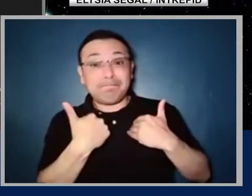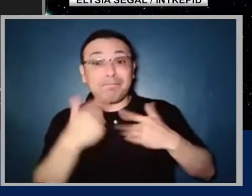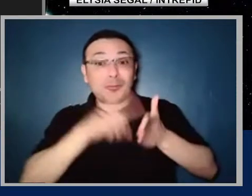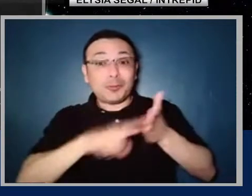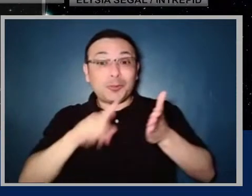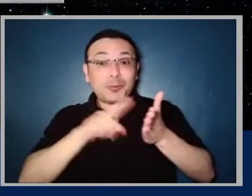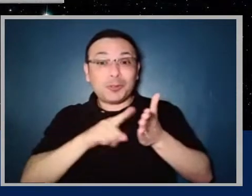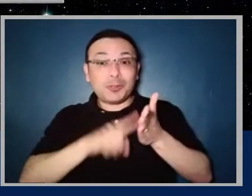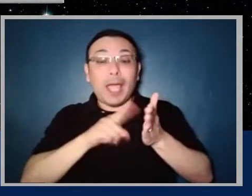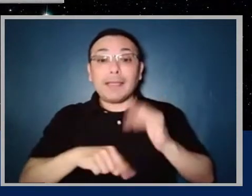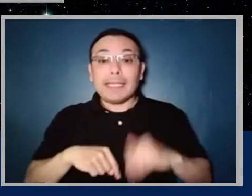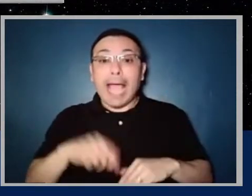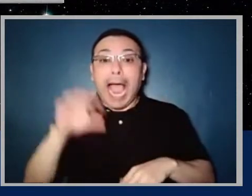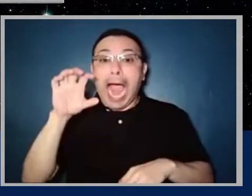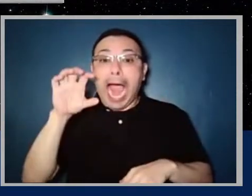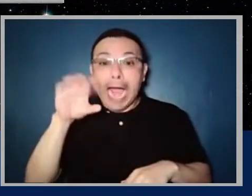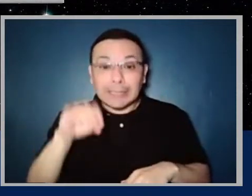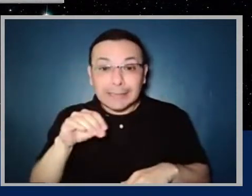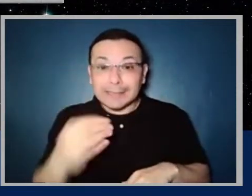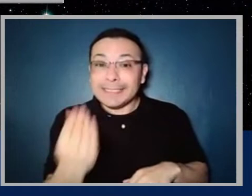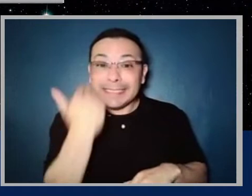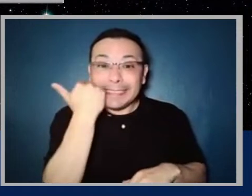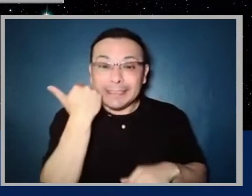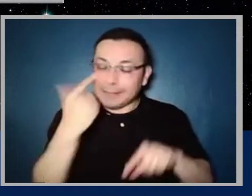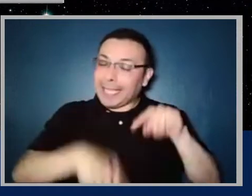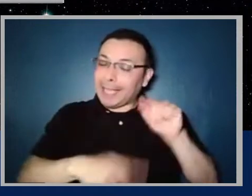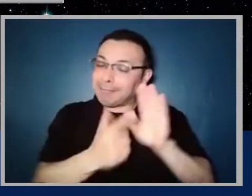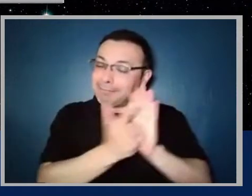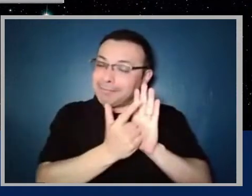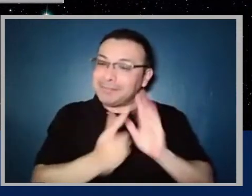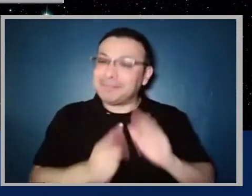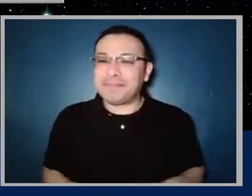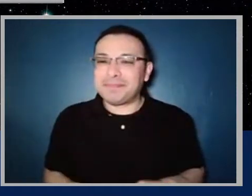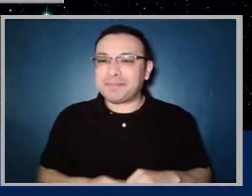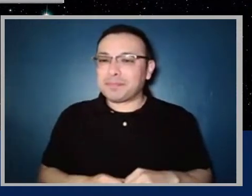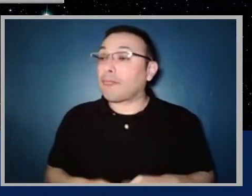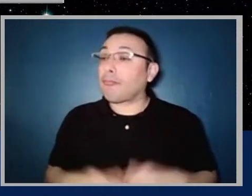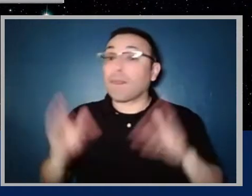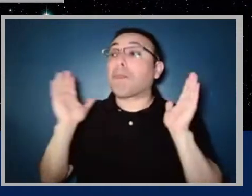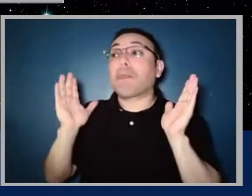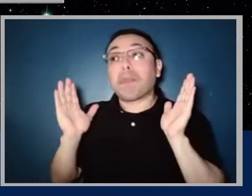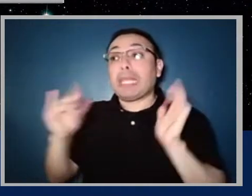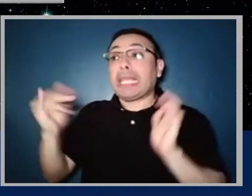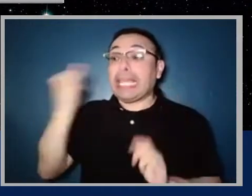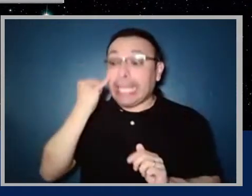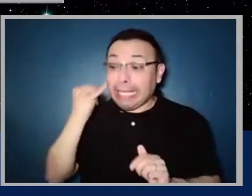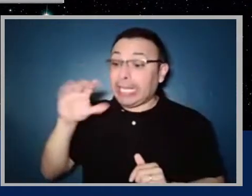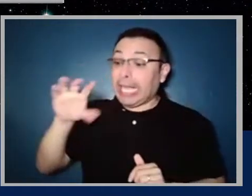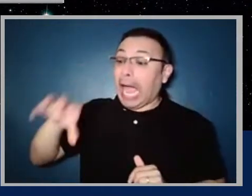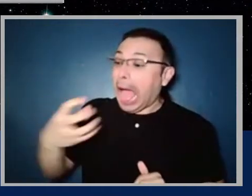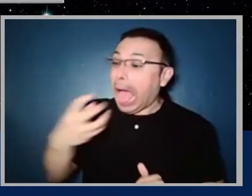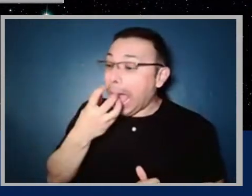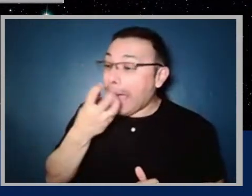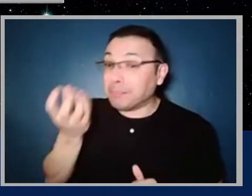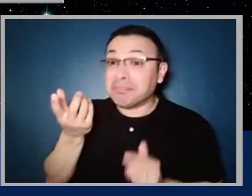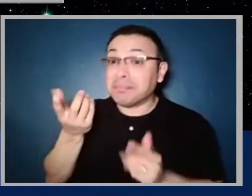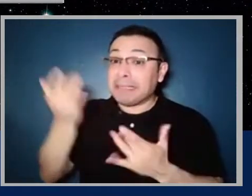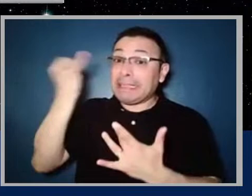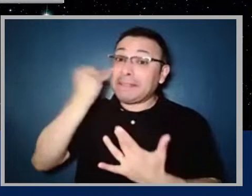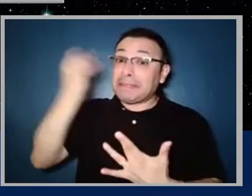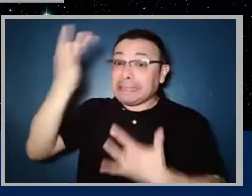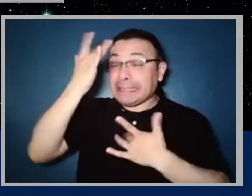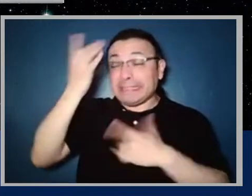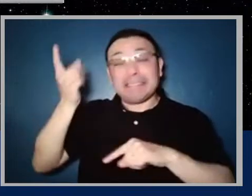don't take a bite of it or anything, but it's there. It's Intrepid there. Museum not responsible if you try to take a bite of the cake that's been there for a few years. It's not